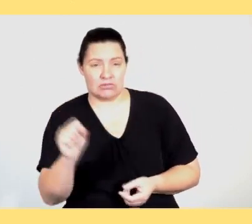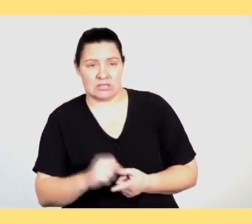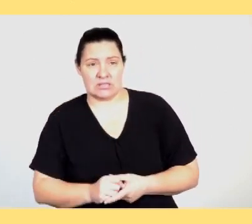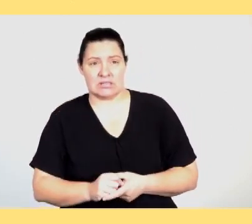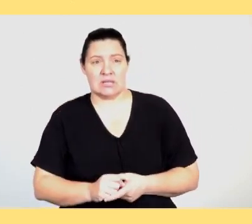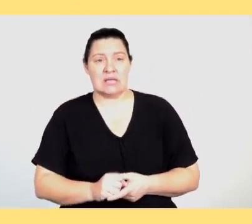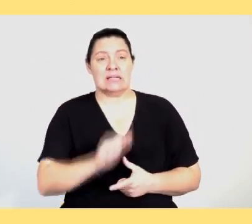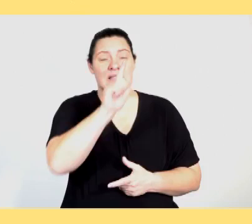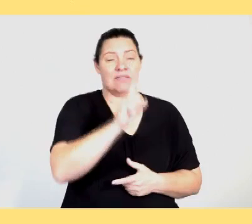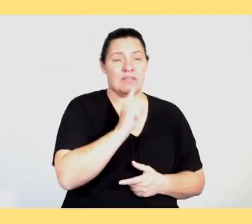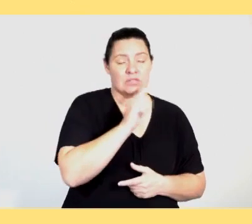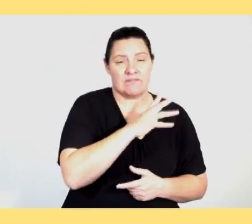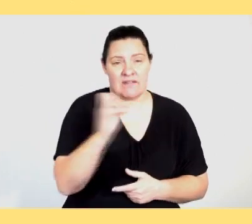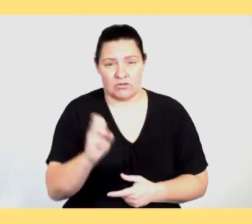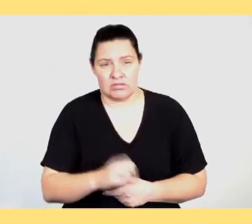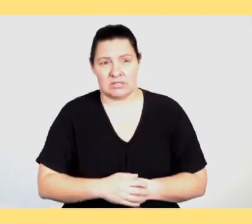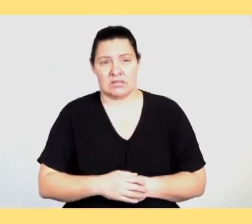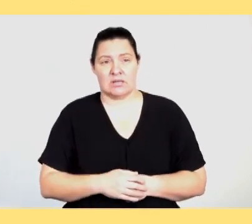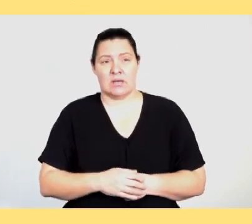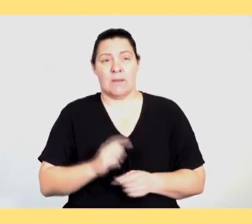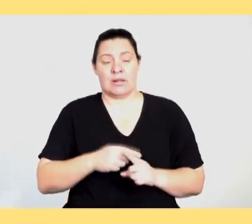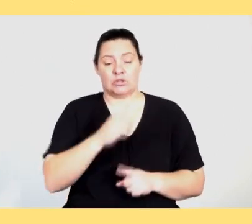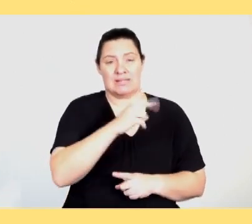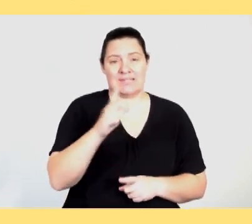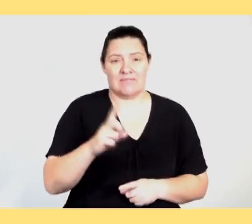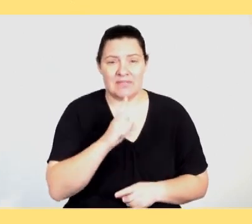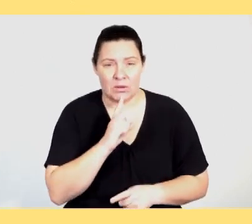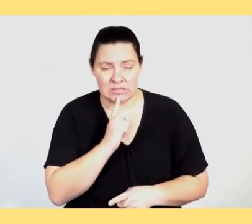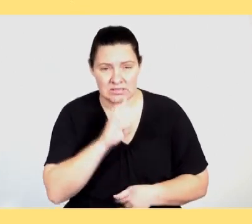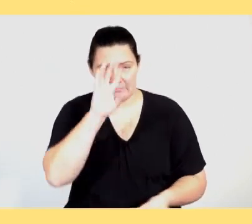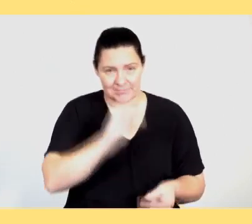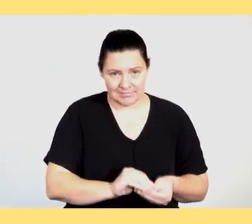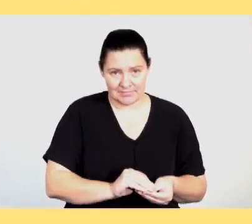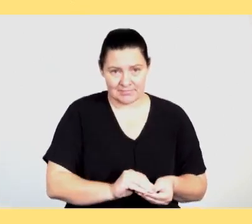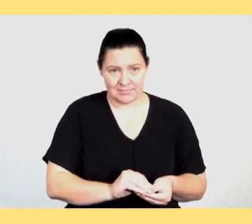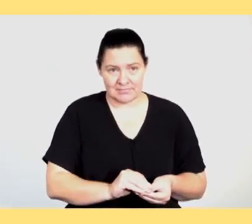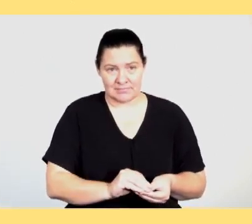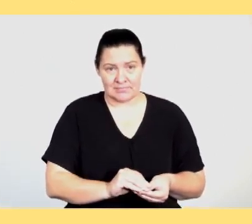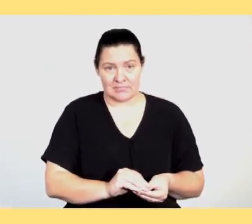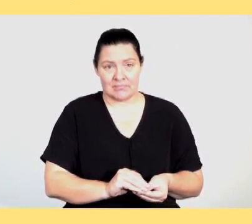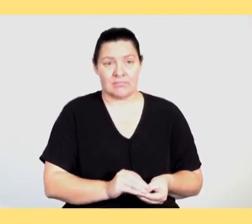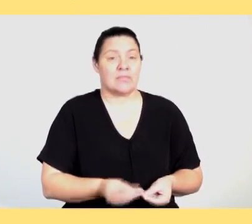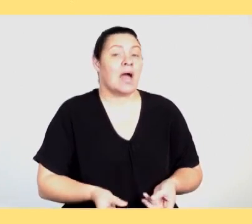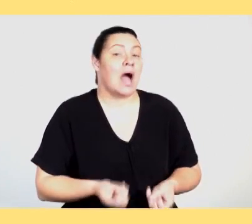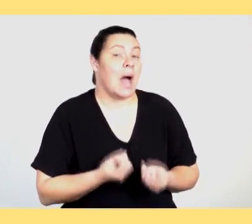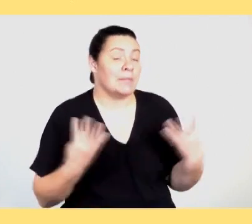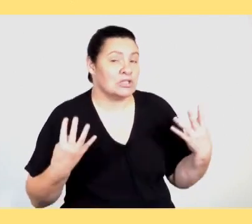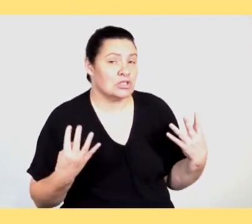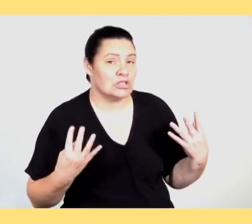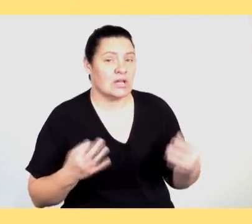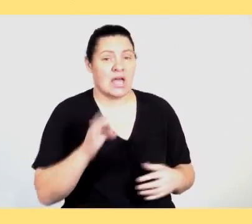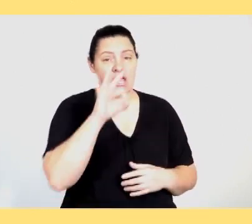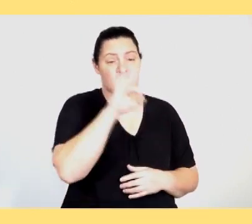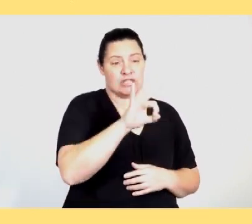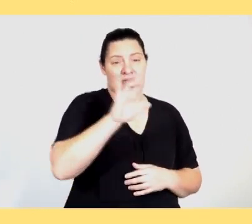3,600 plus 7,500 plus 27,000. That is going to give